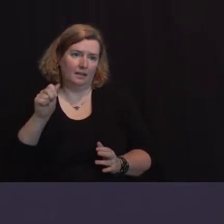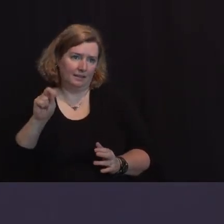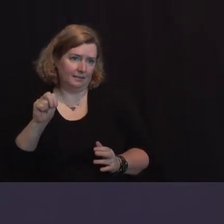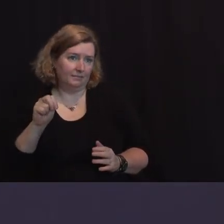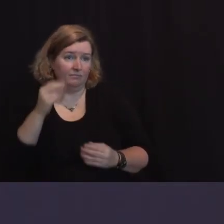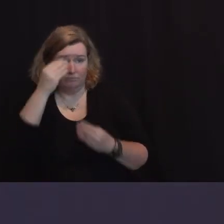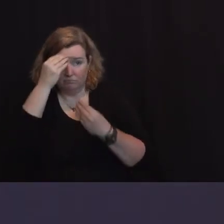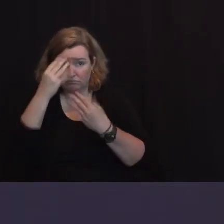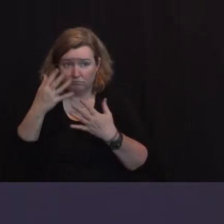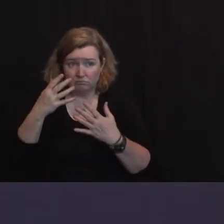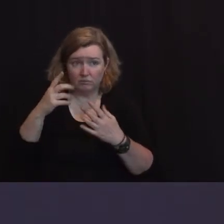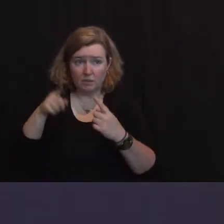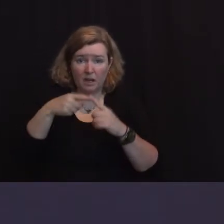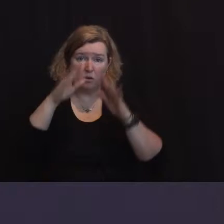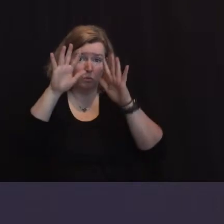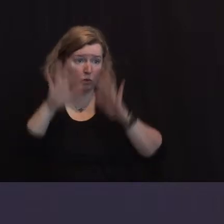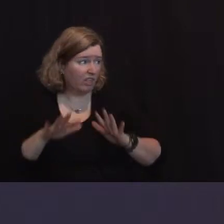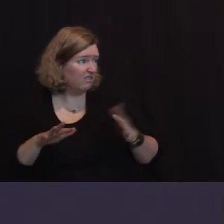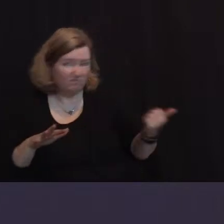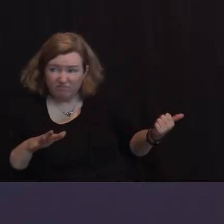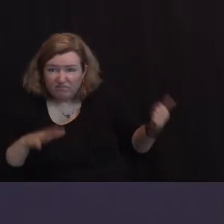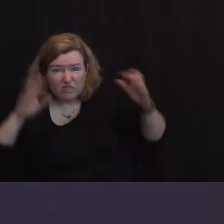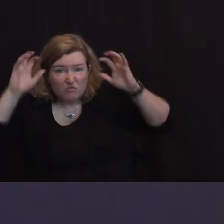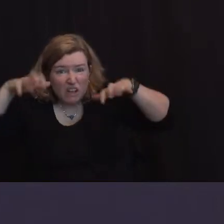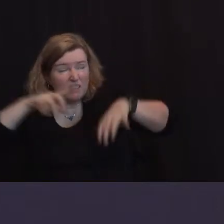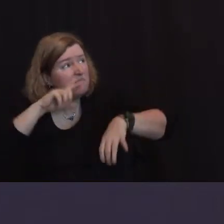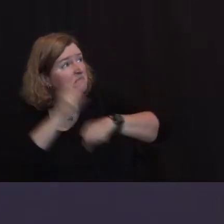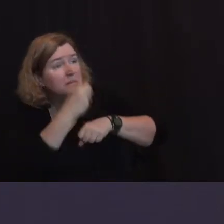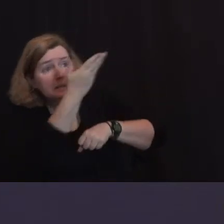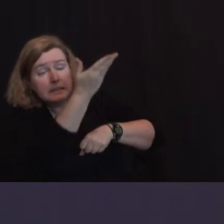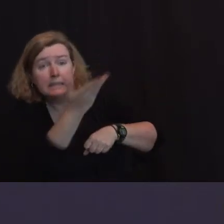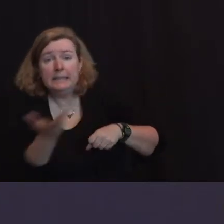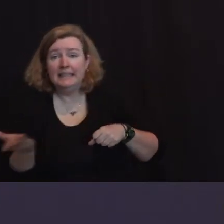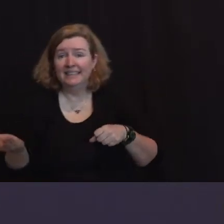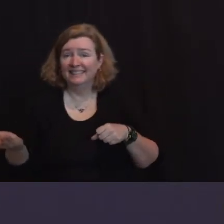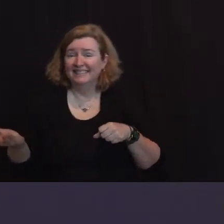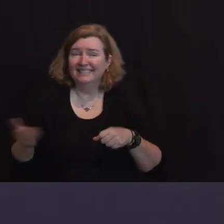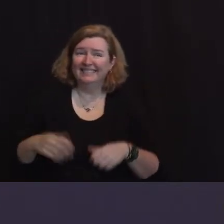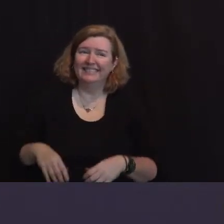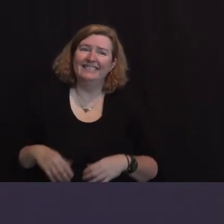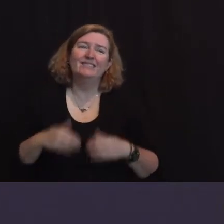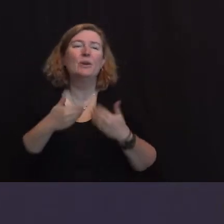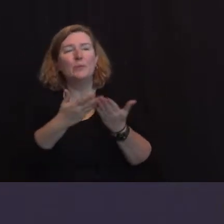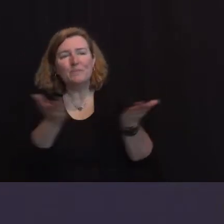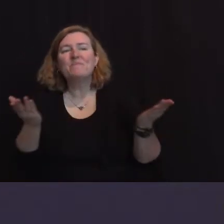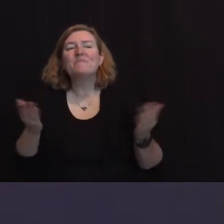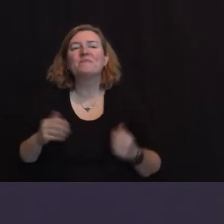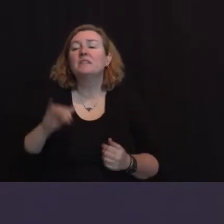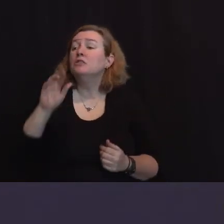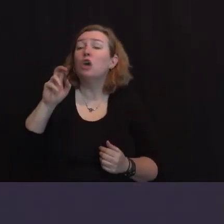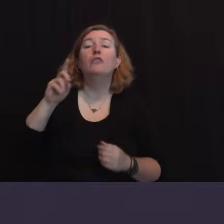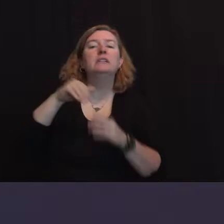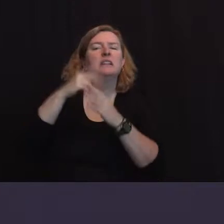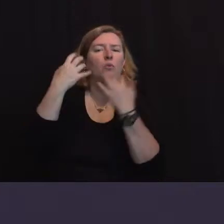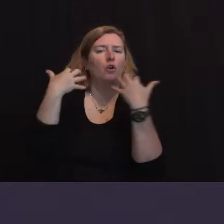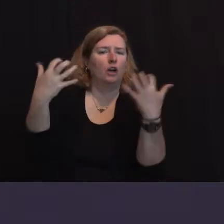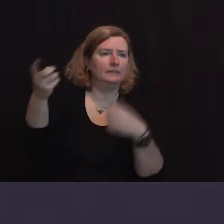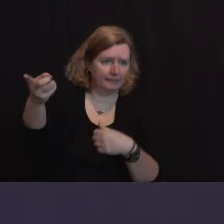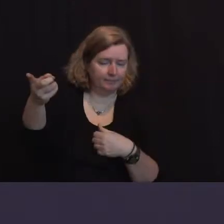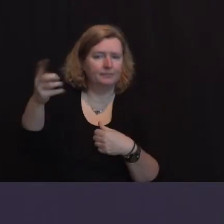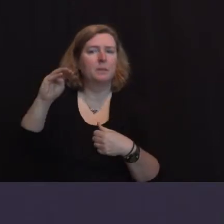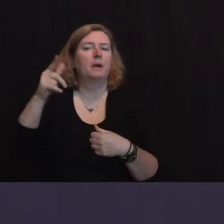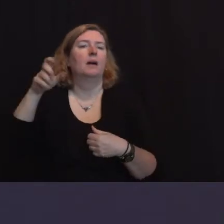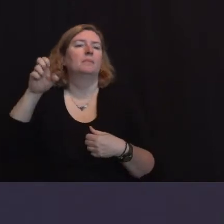I'm still drying off. We also have Jared Maples, Director of the Office of Homeland Security and Preparedness, Chief